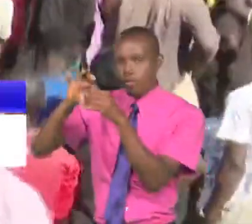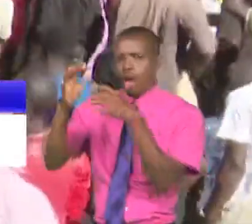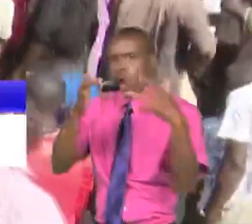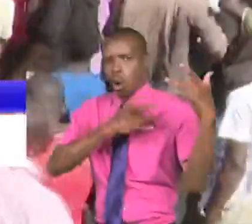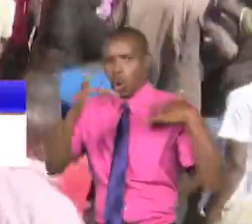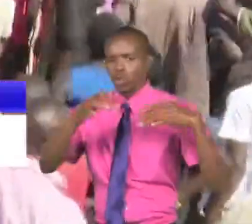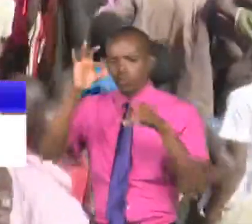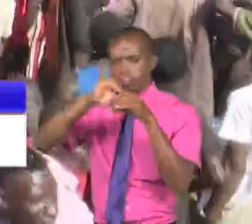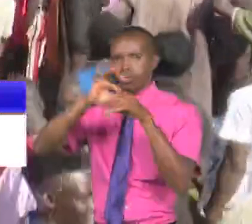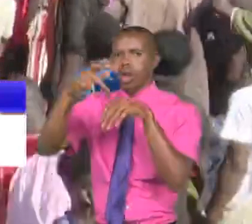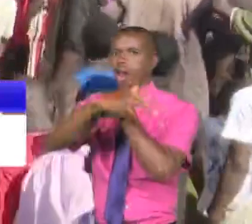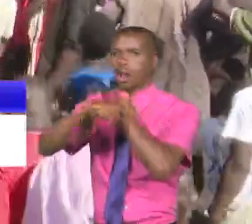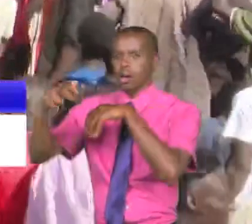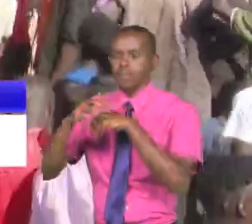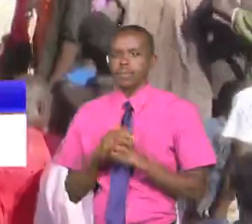over election rigging.